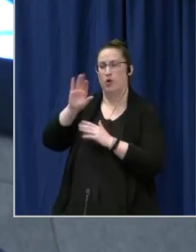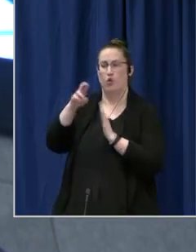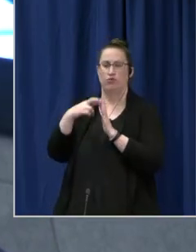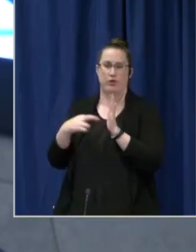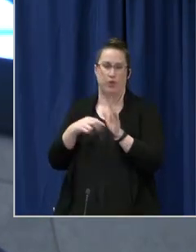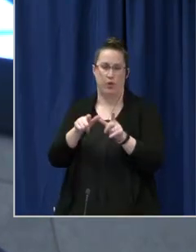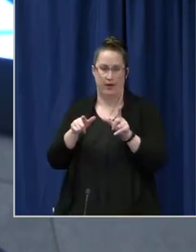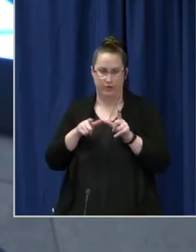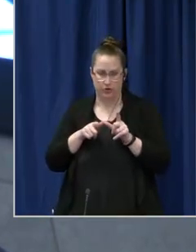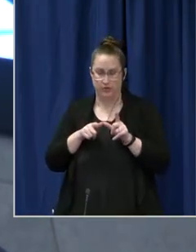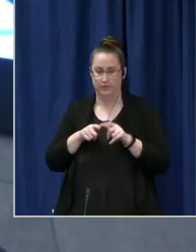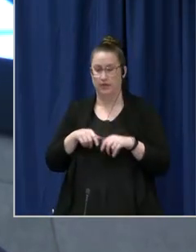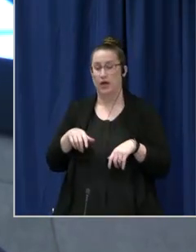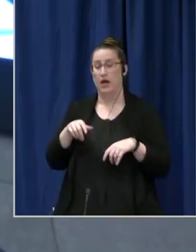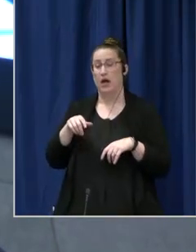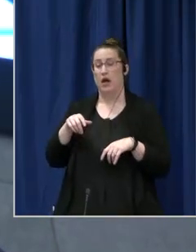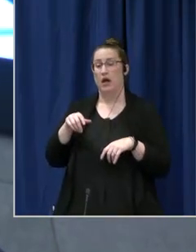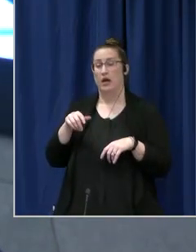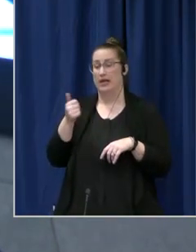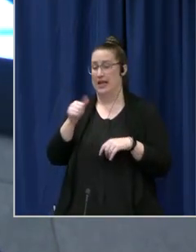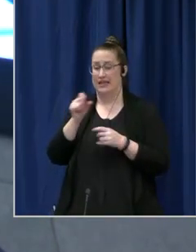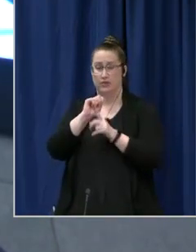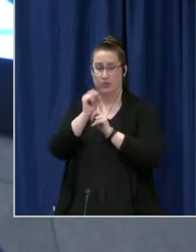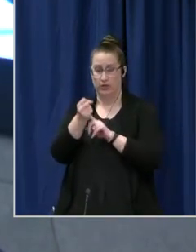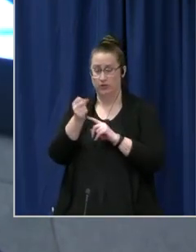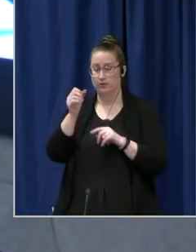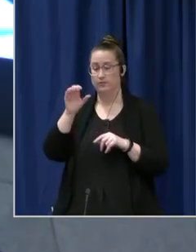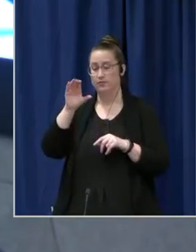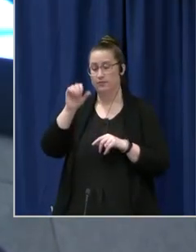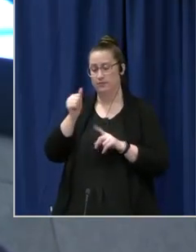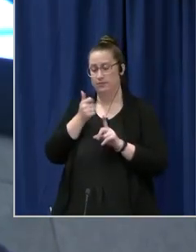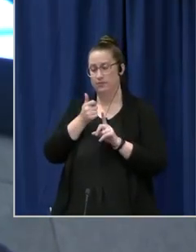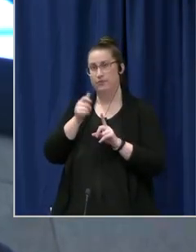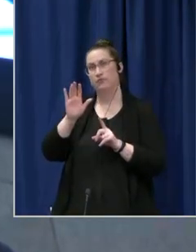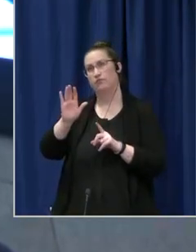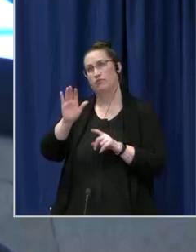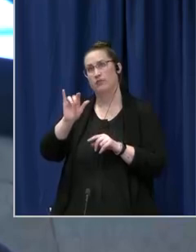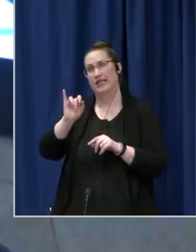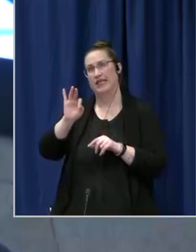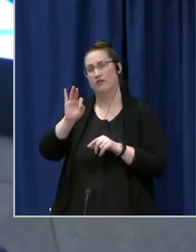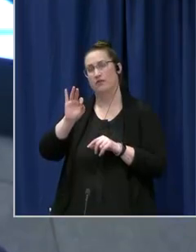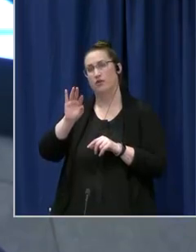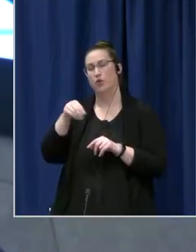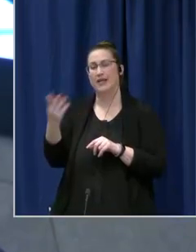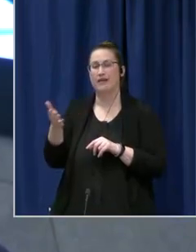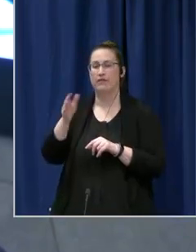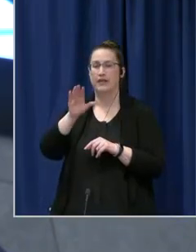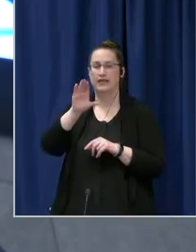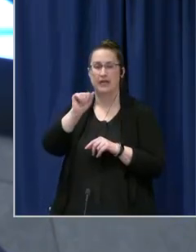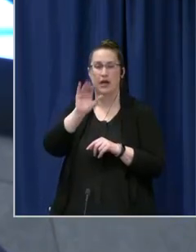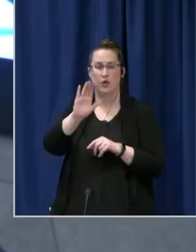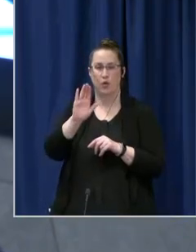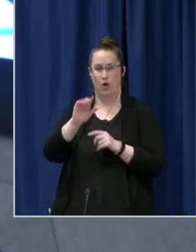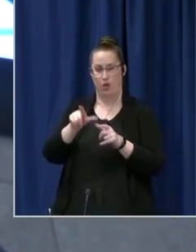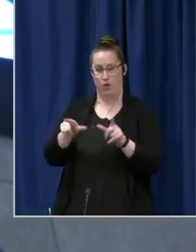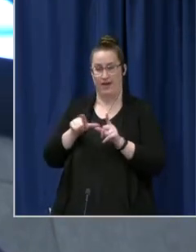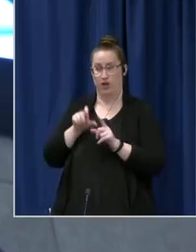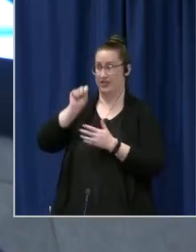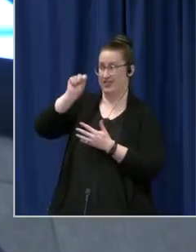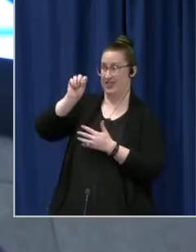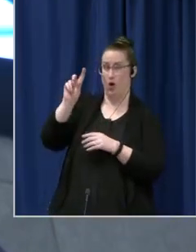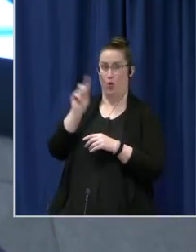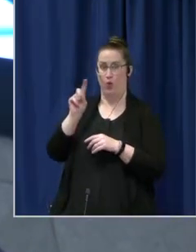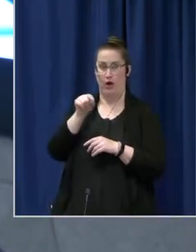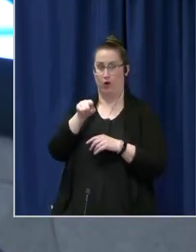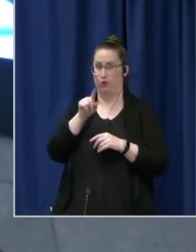in either of both cases, the CA would, if you give the CA your dispatchable location,